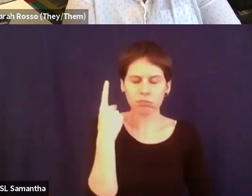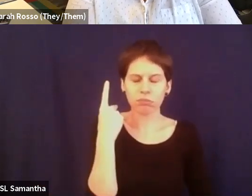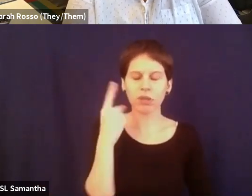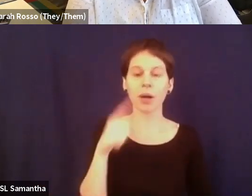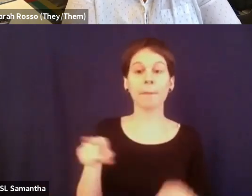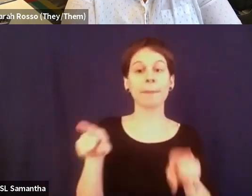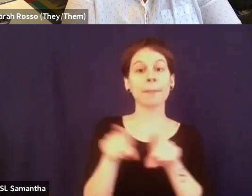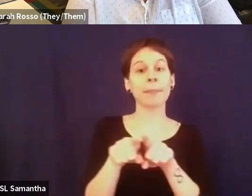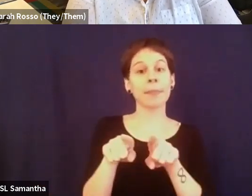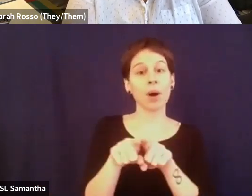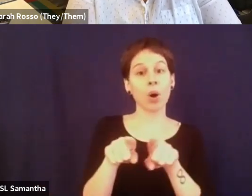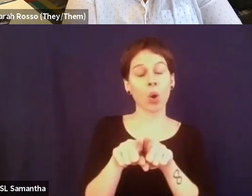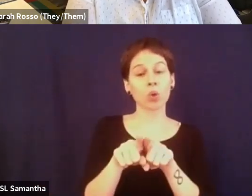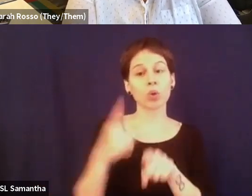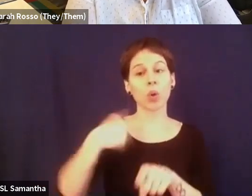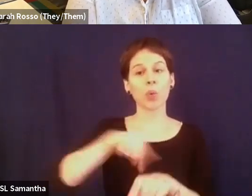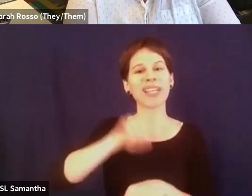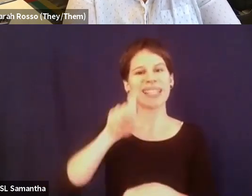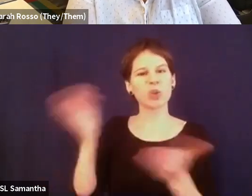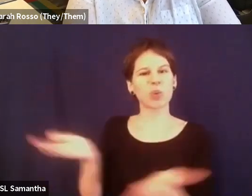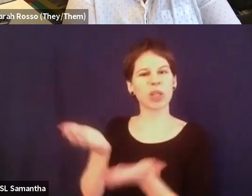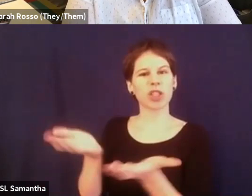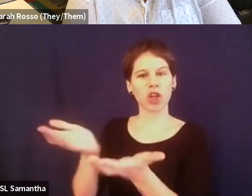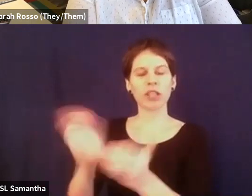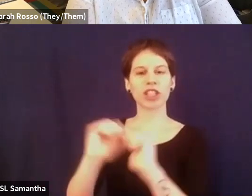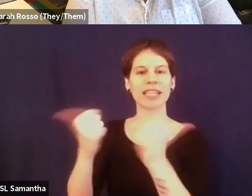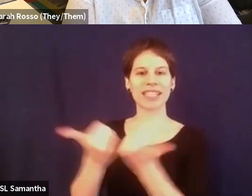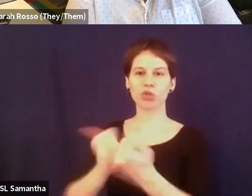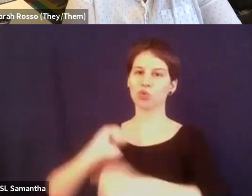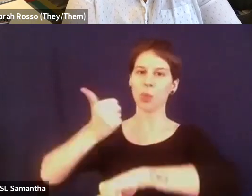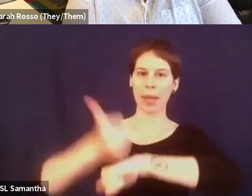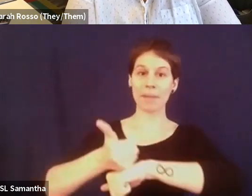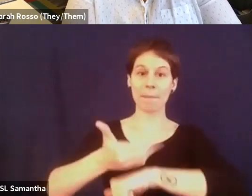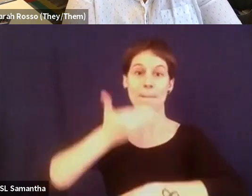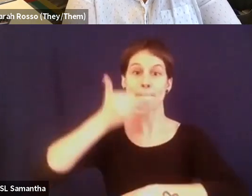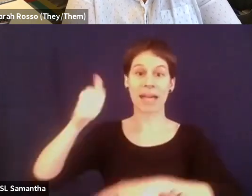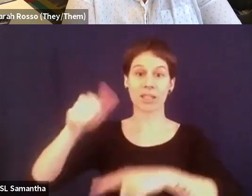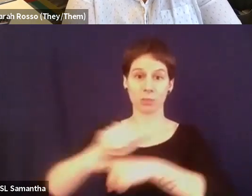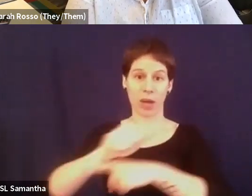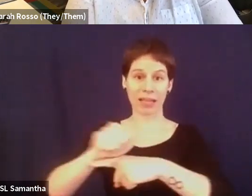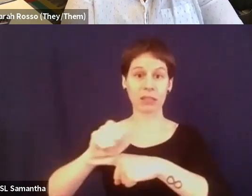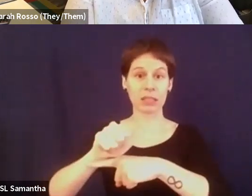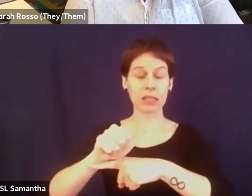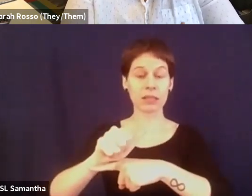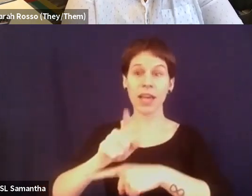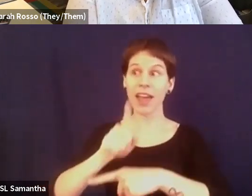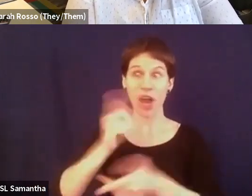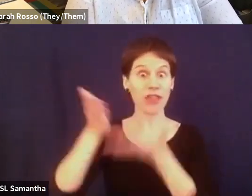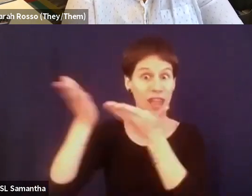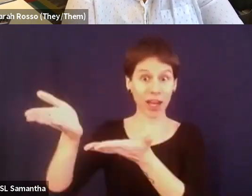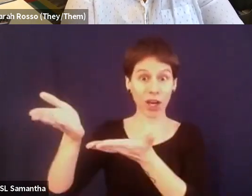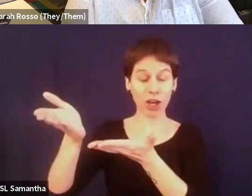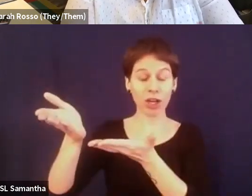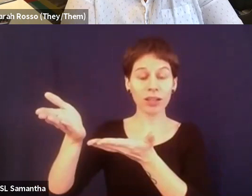also that we encourage agencies to implement best practices. There are best practices that exist for serving youth. The Department of